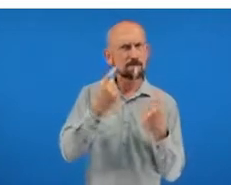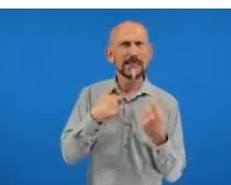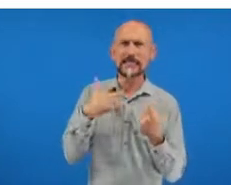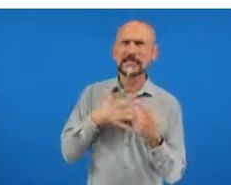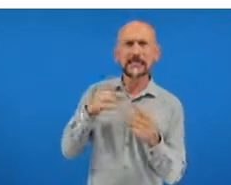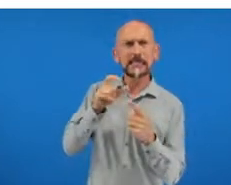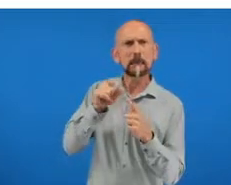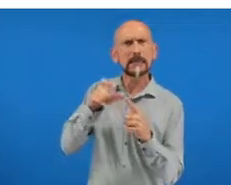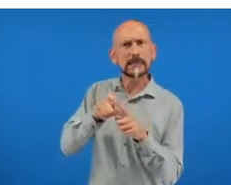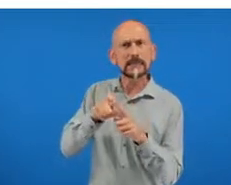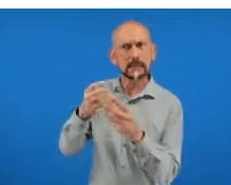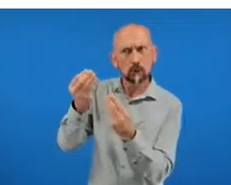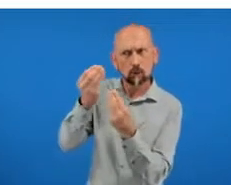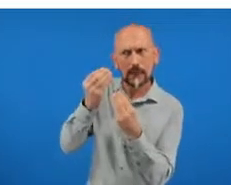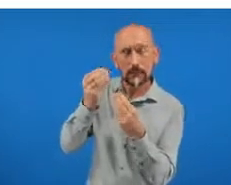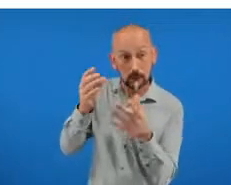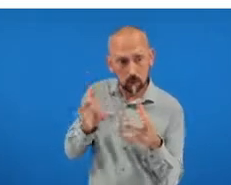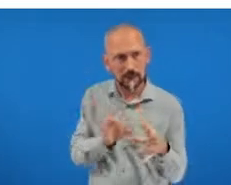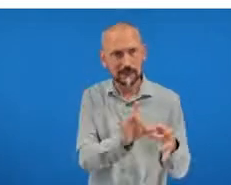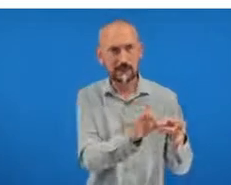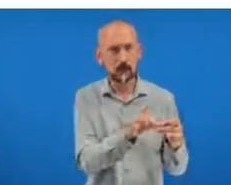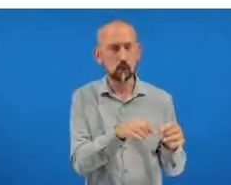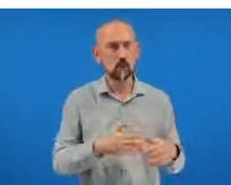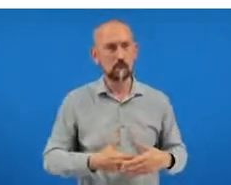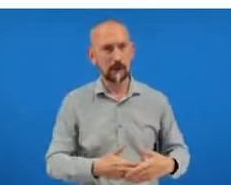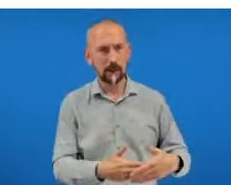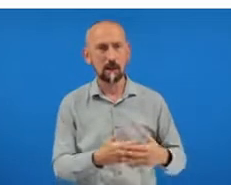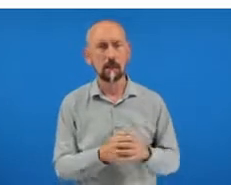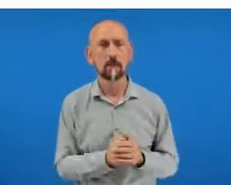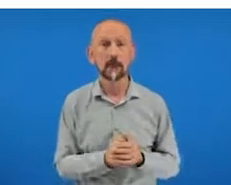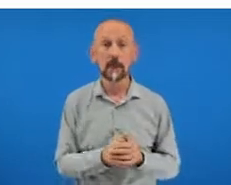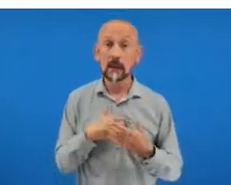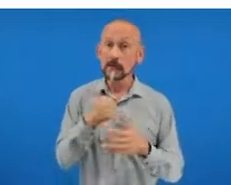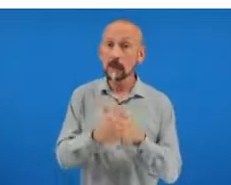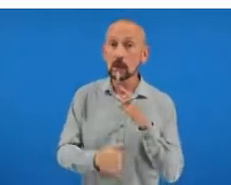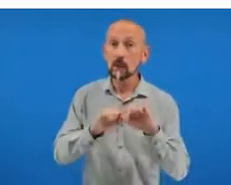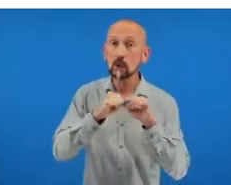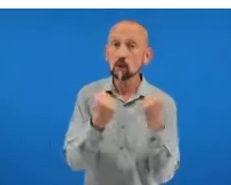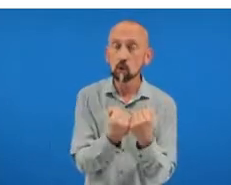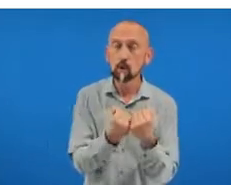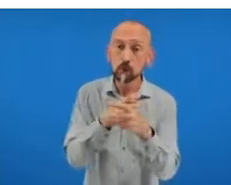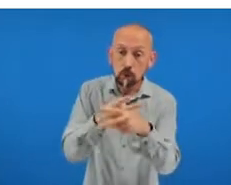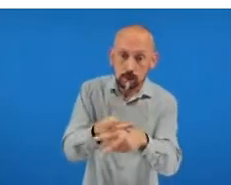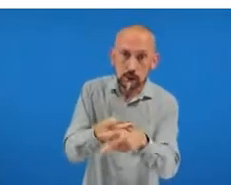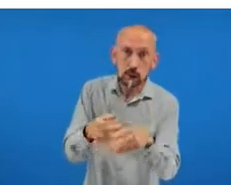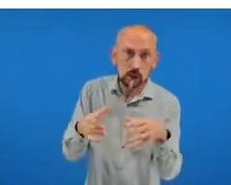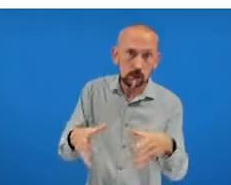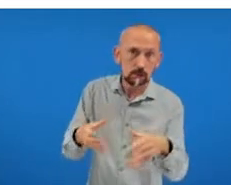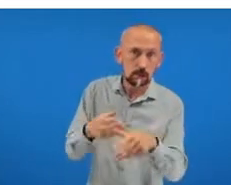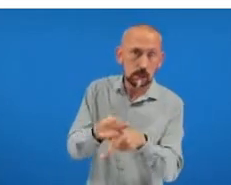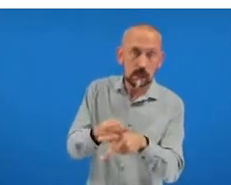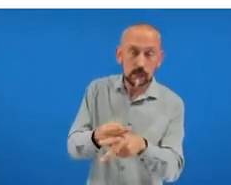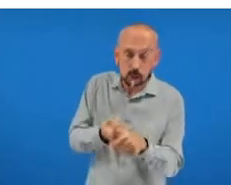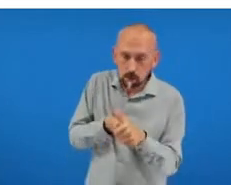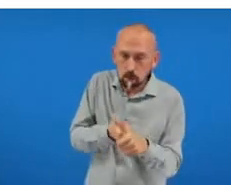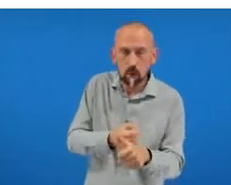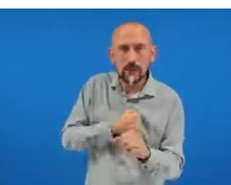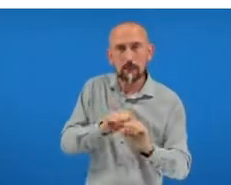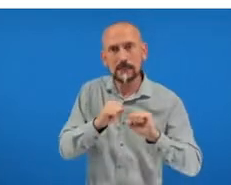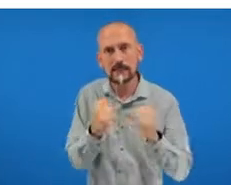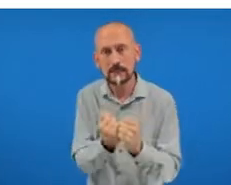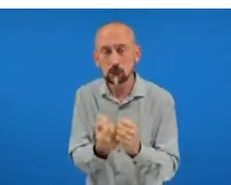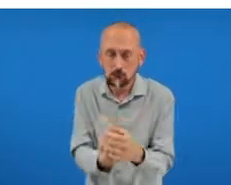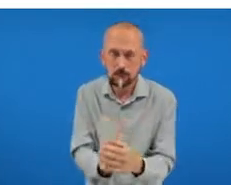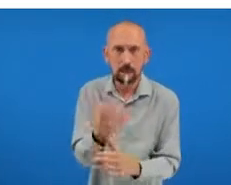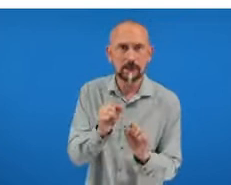I started doing group supervision and supporting our team to build their clinical skills as